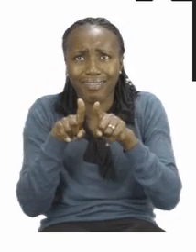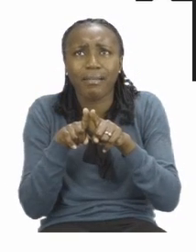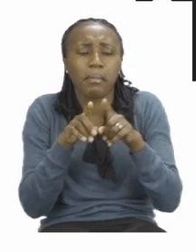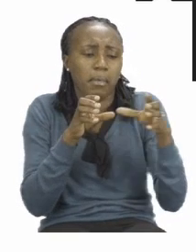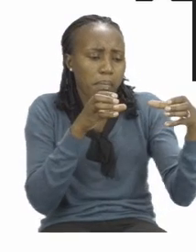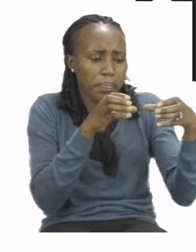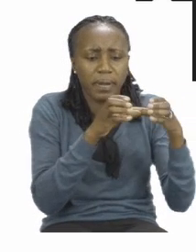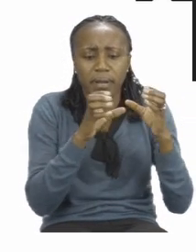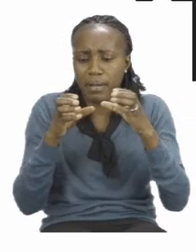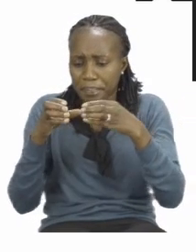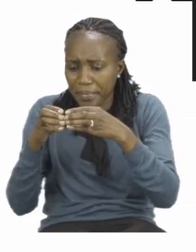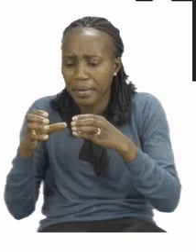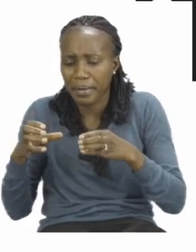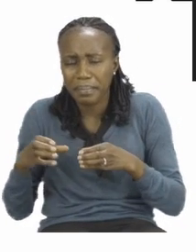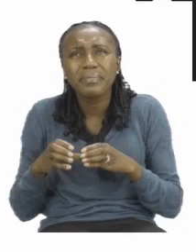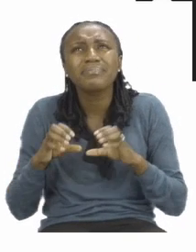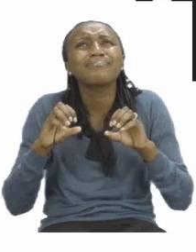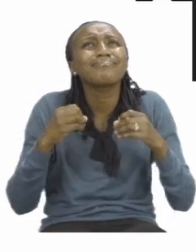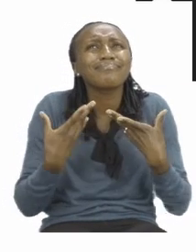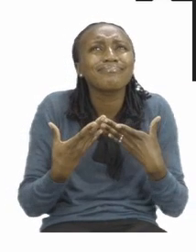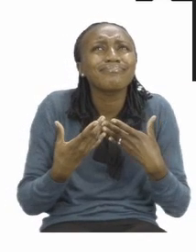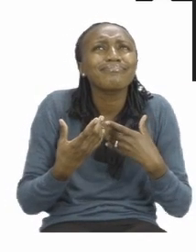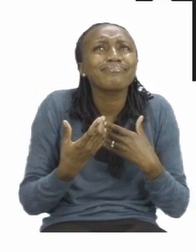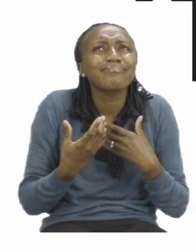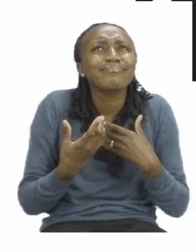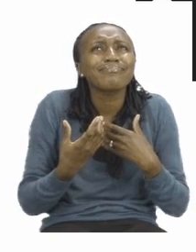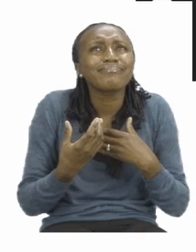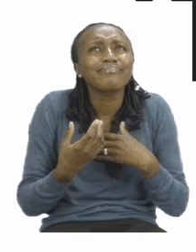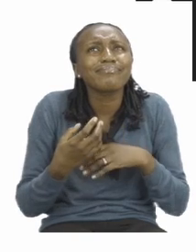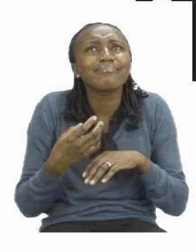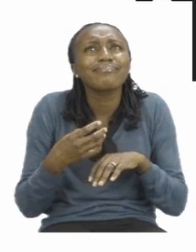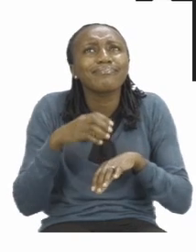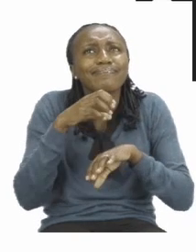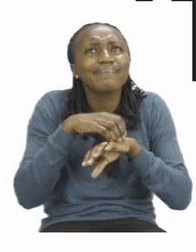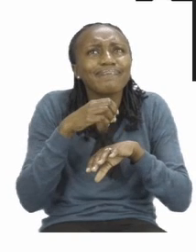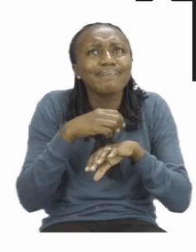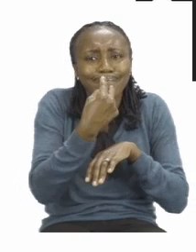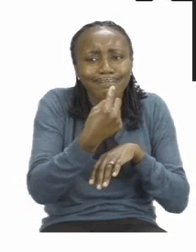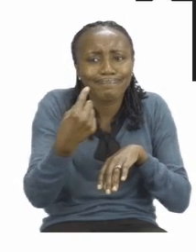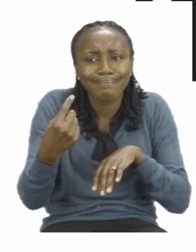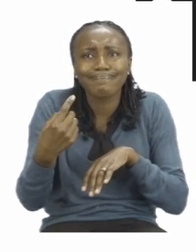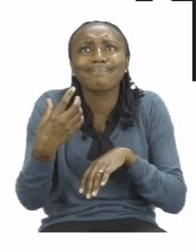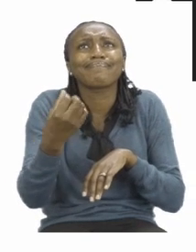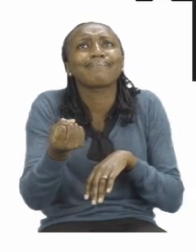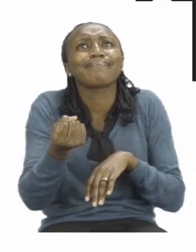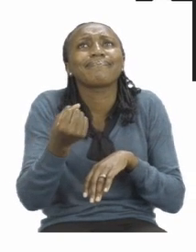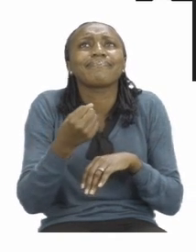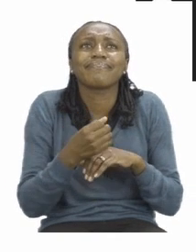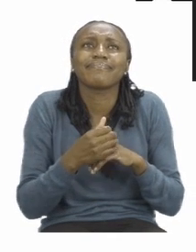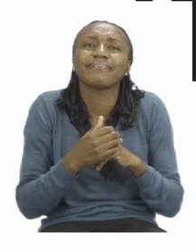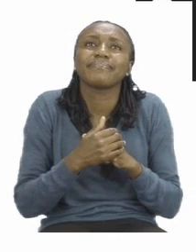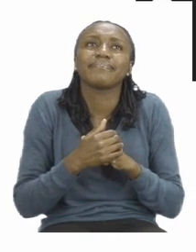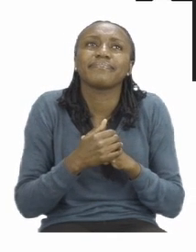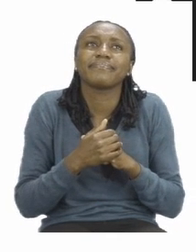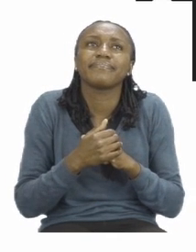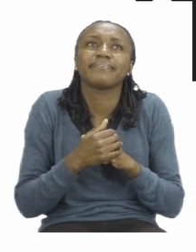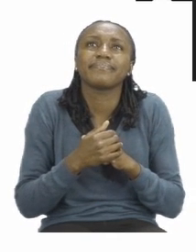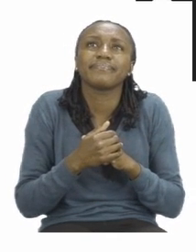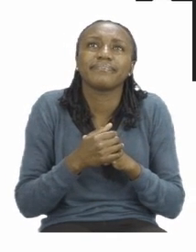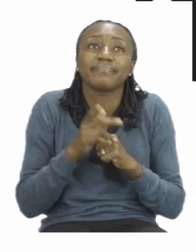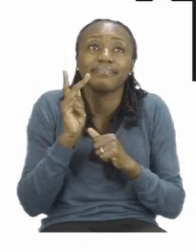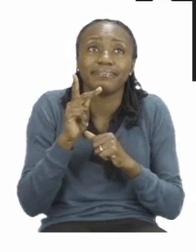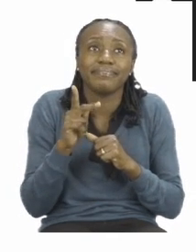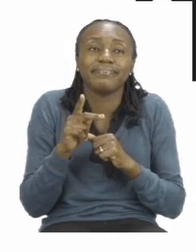among them, how many cupcakes will each friend get? Let's try